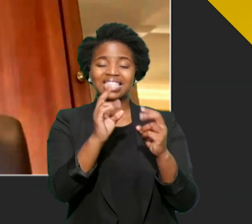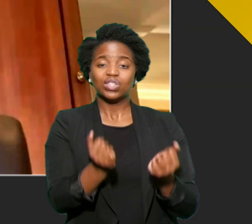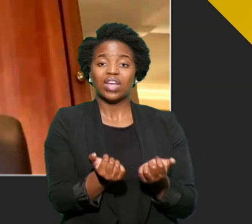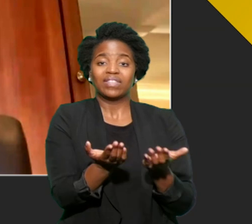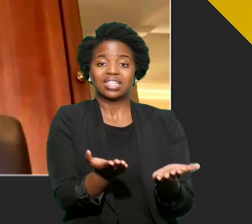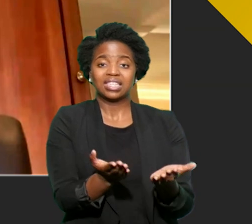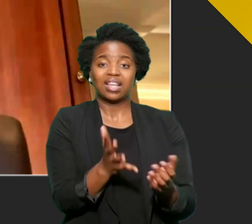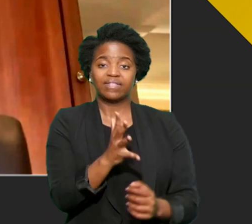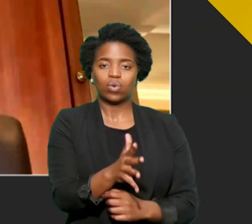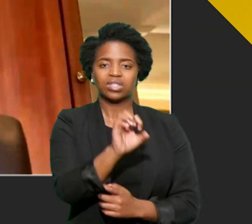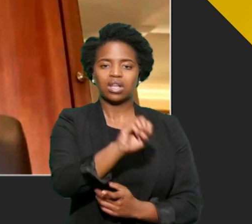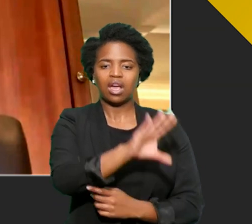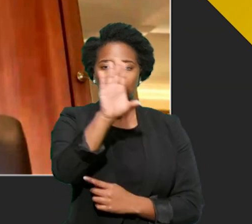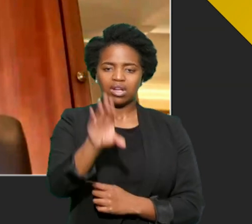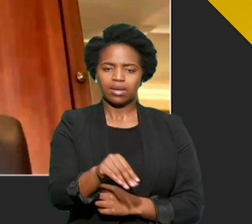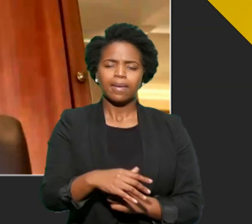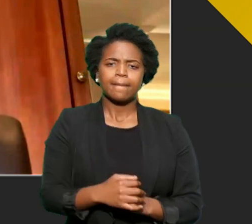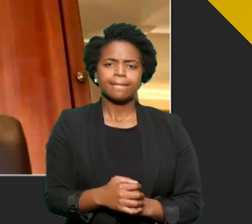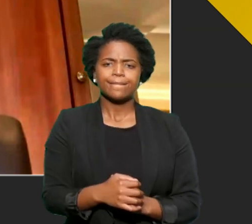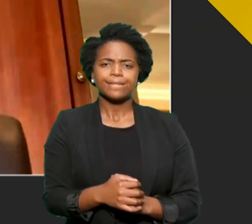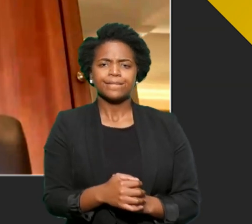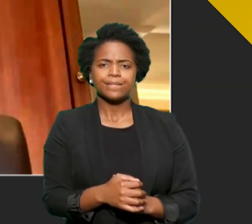Agency of South Africa.